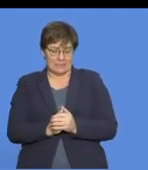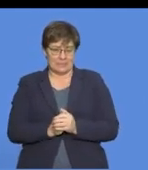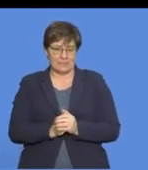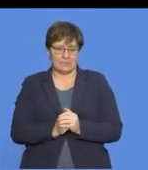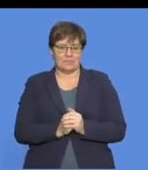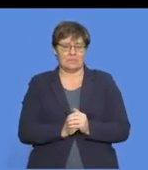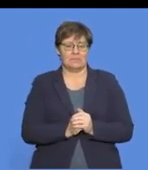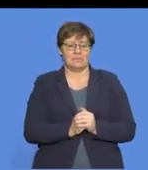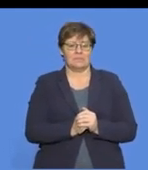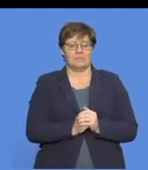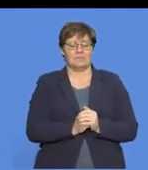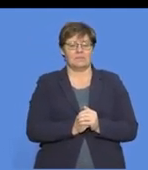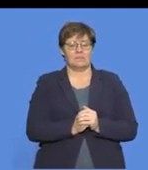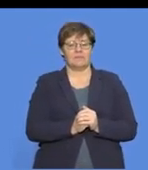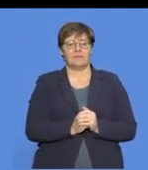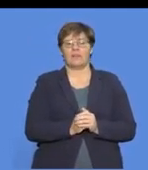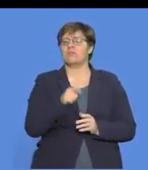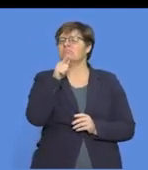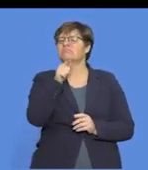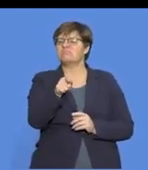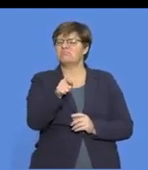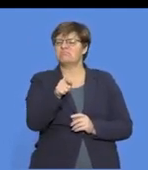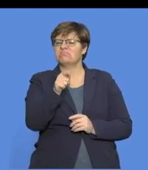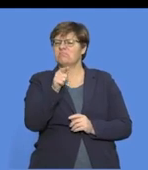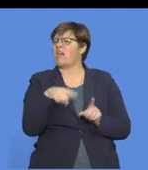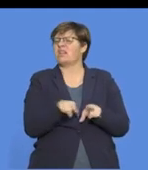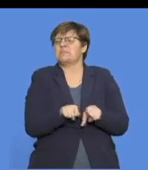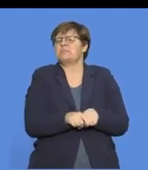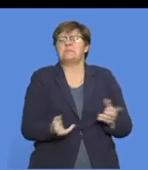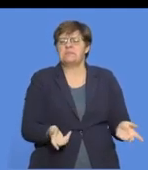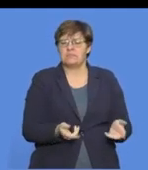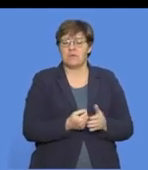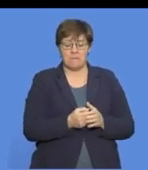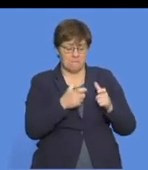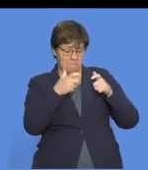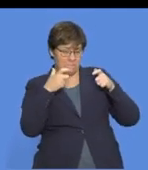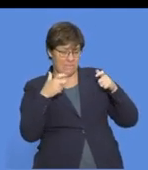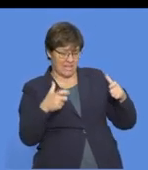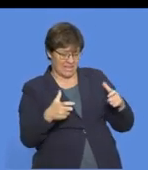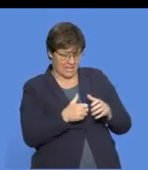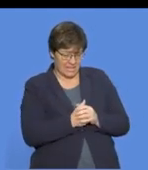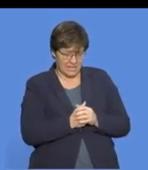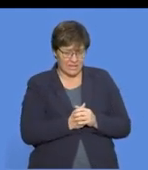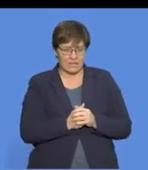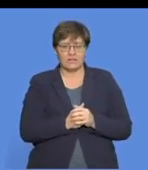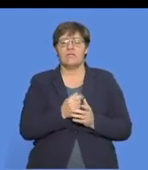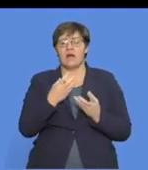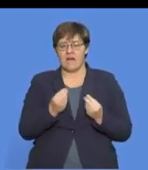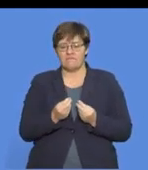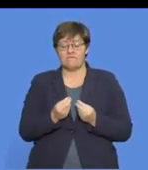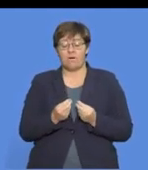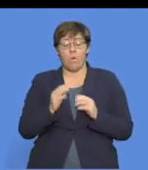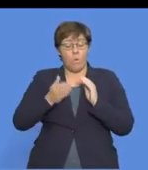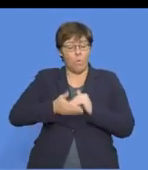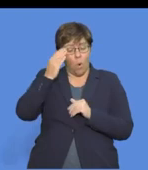So, what are these parenchyma cells like? They're large and they have thin walls. Okay, as you can